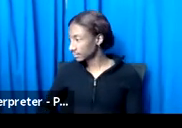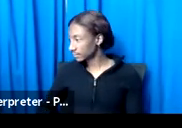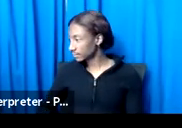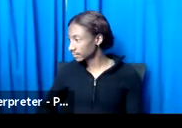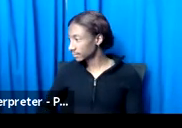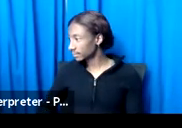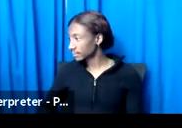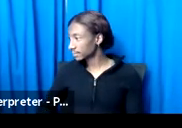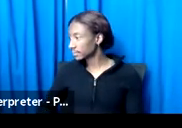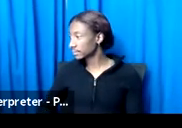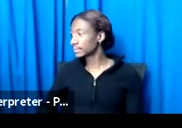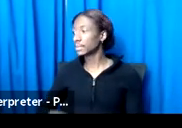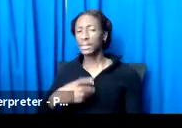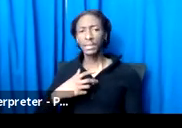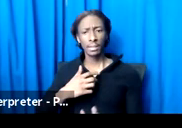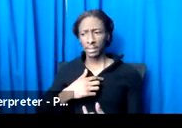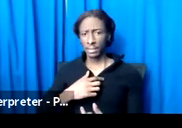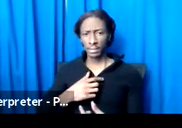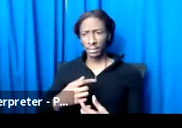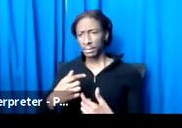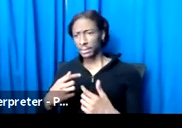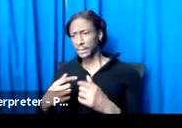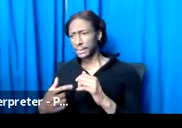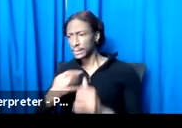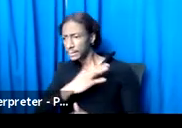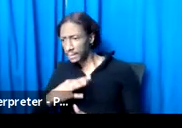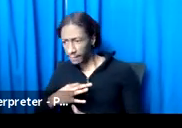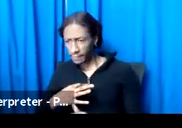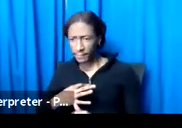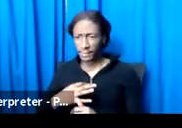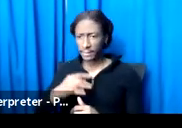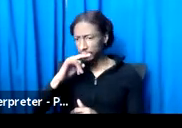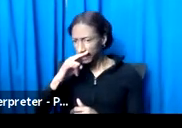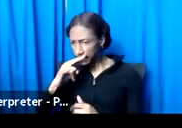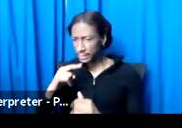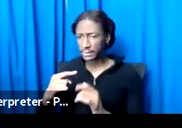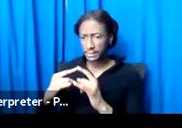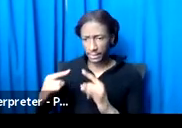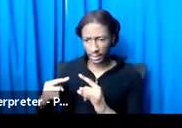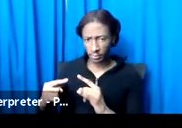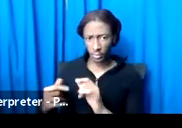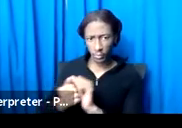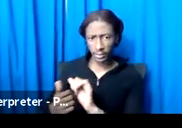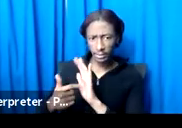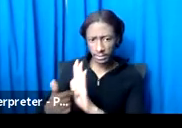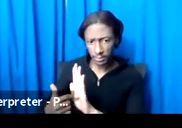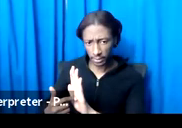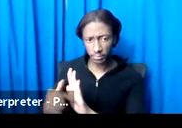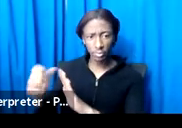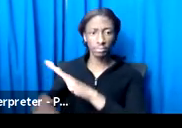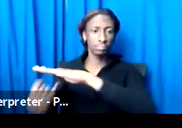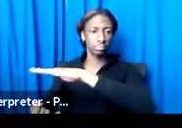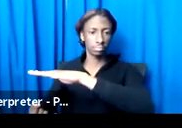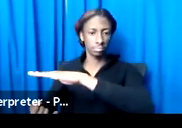Camp should isolate staff or campers with symptoms immediately and refer them for testing. They should remain isolated at camp or at home